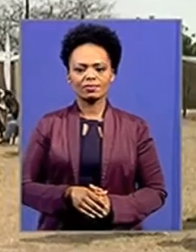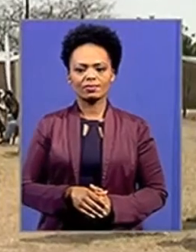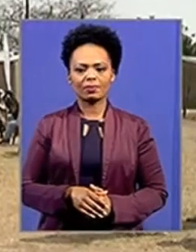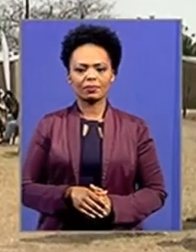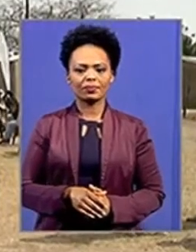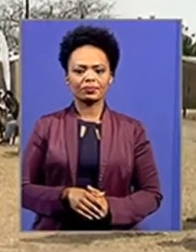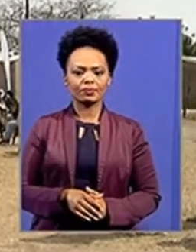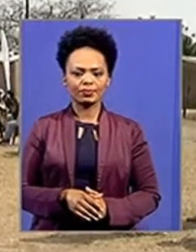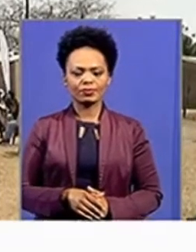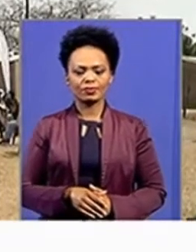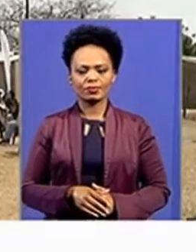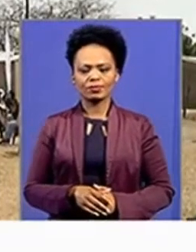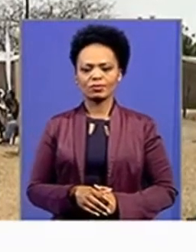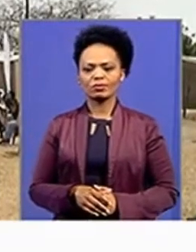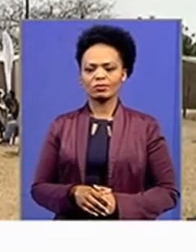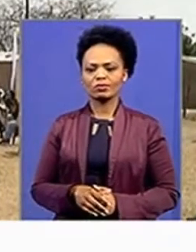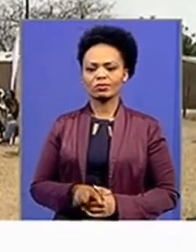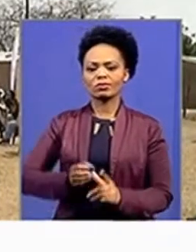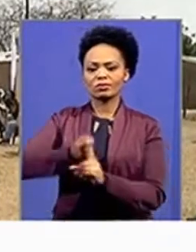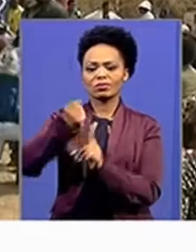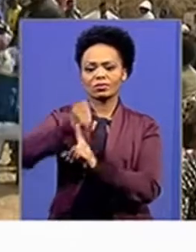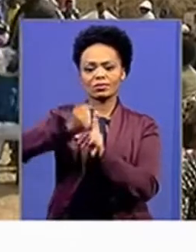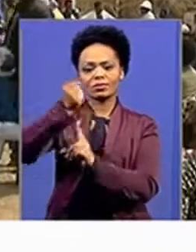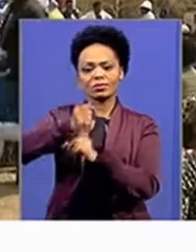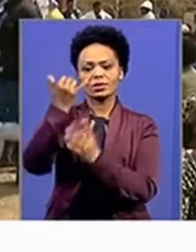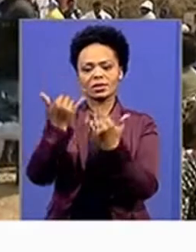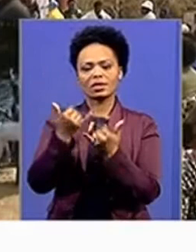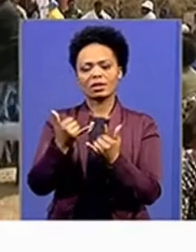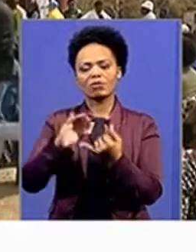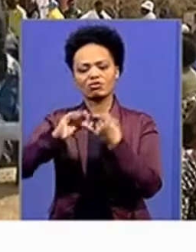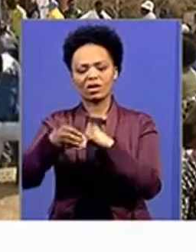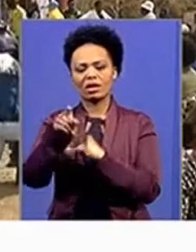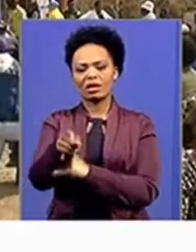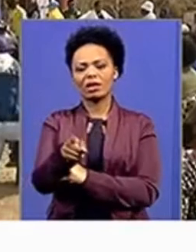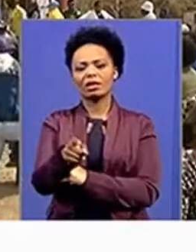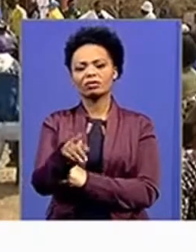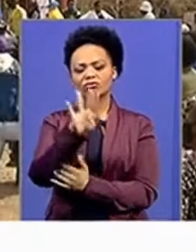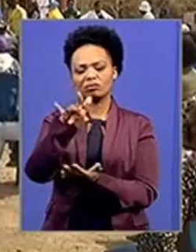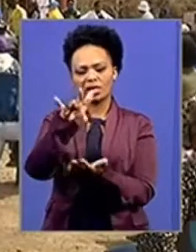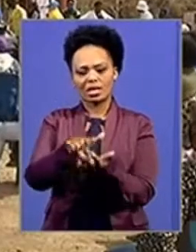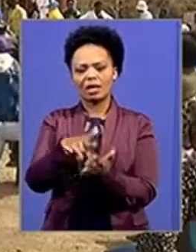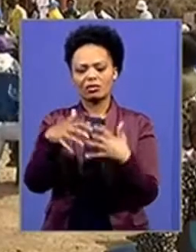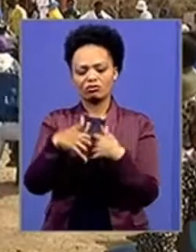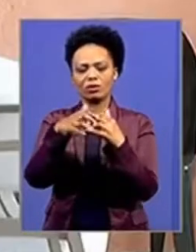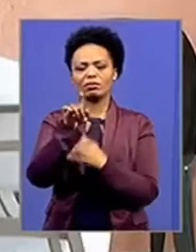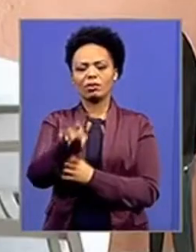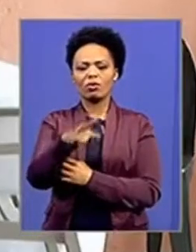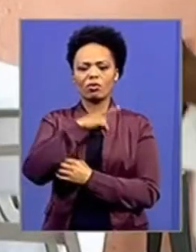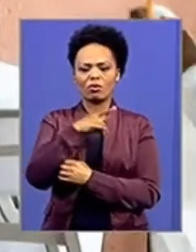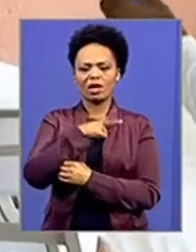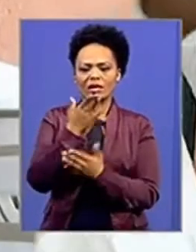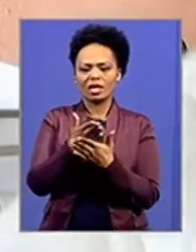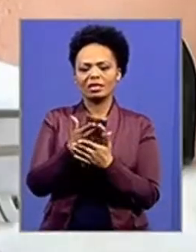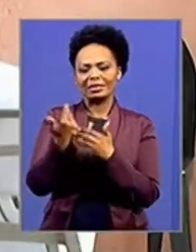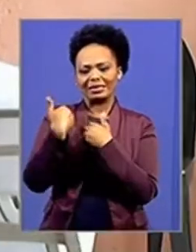ba šoma ka matla go aga leiswa lekala la boeti go aga leiswa ga lekala le go ka boloka mešomo e mentši go balwa le bašomi